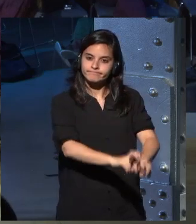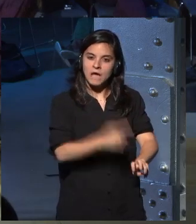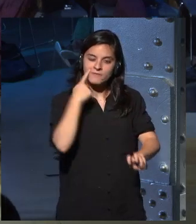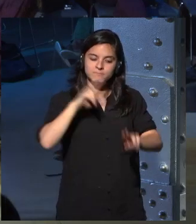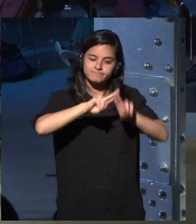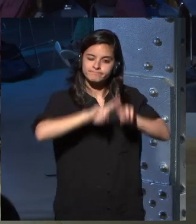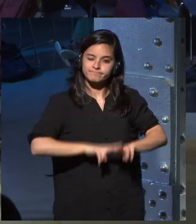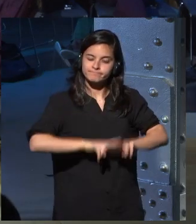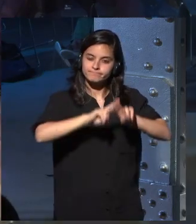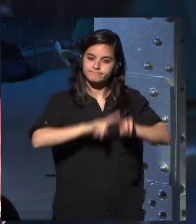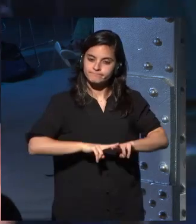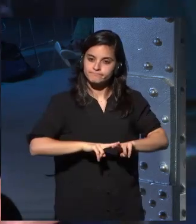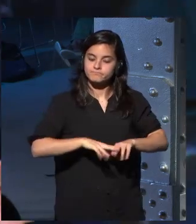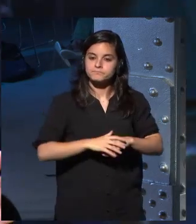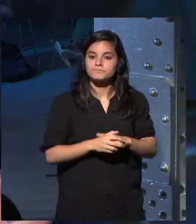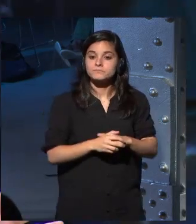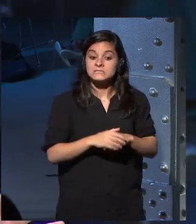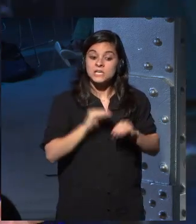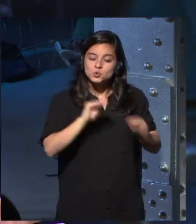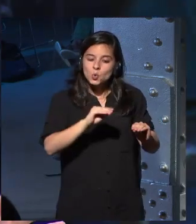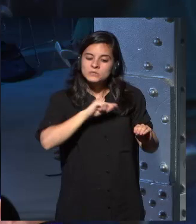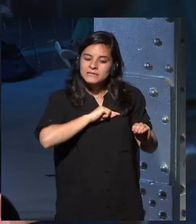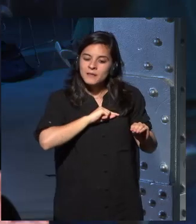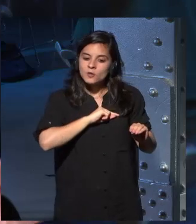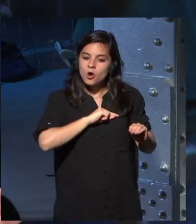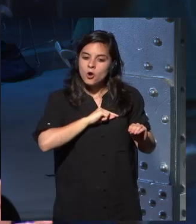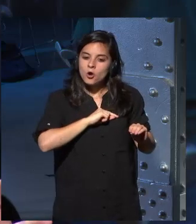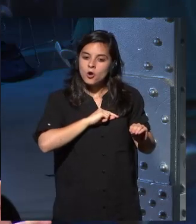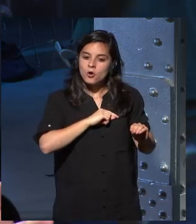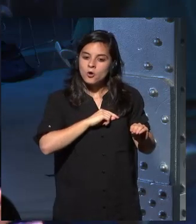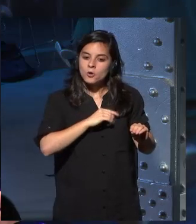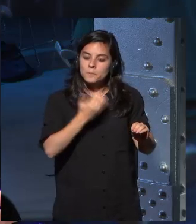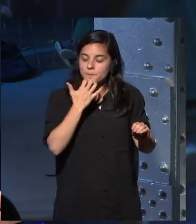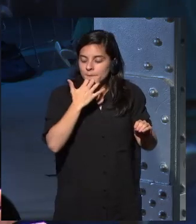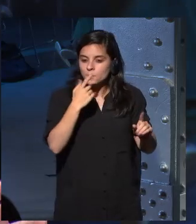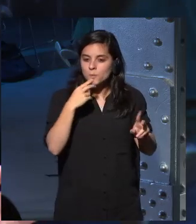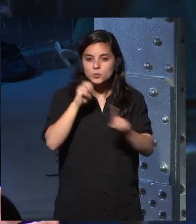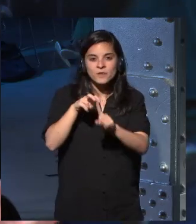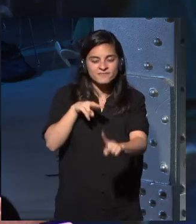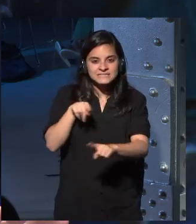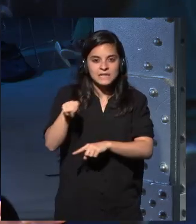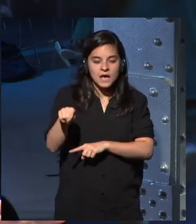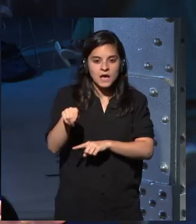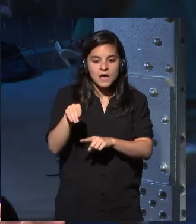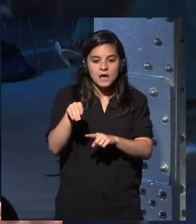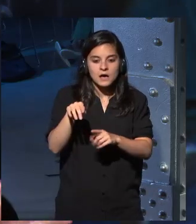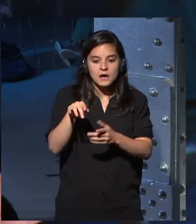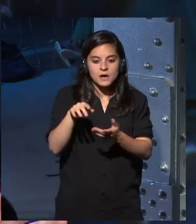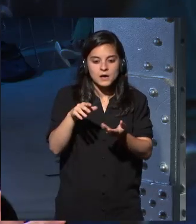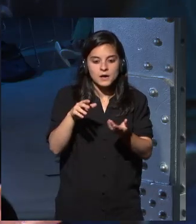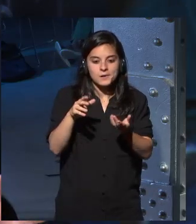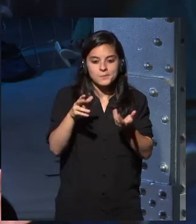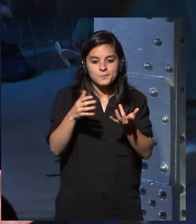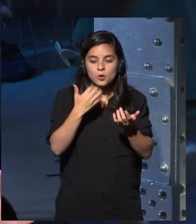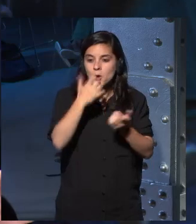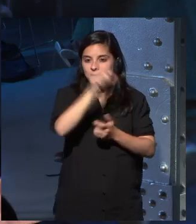her feeling that her own views on the way in which human beings treat animals,